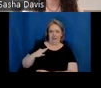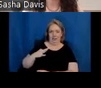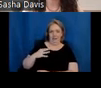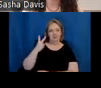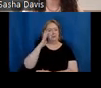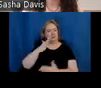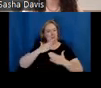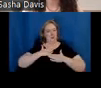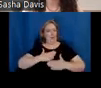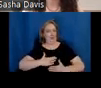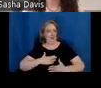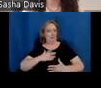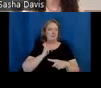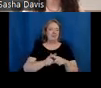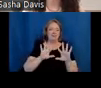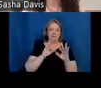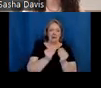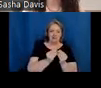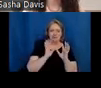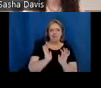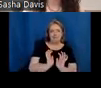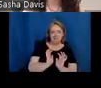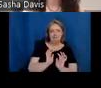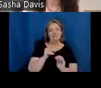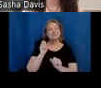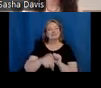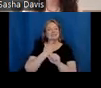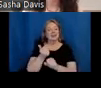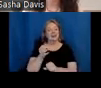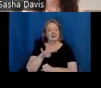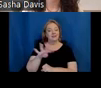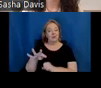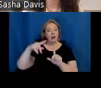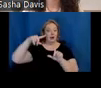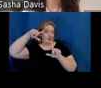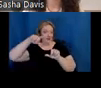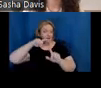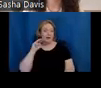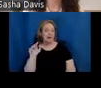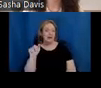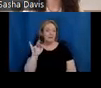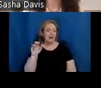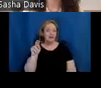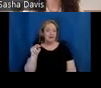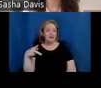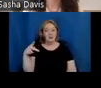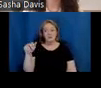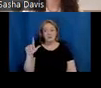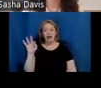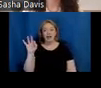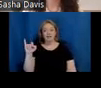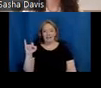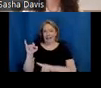his family. This is 1944. And the photographer is Marion Palfy, who I like to mention because she is a very